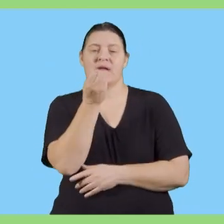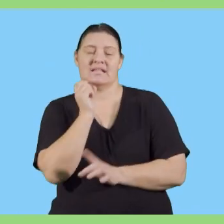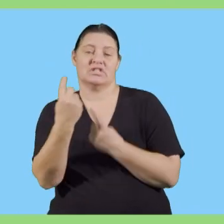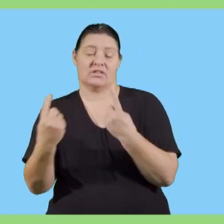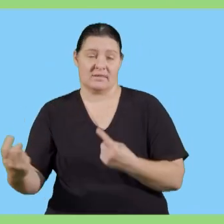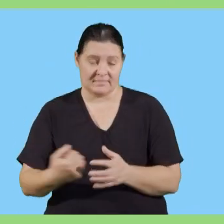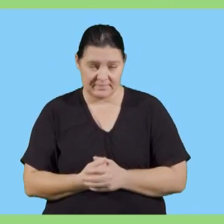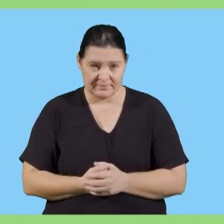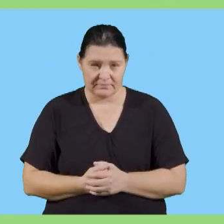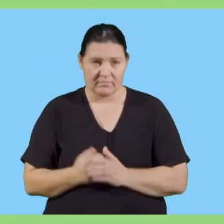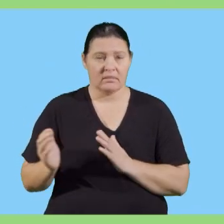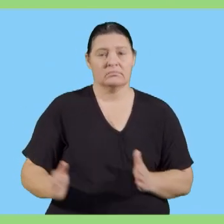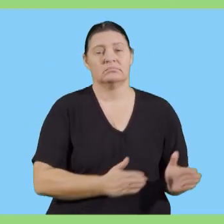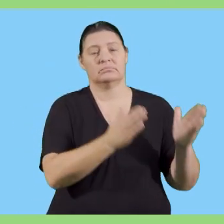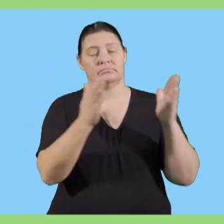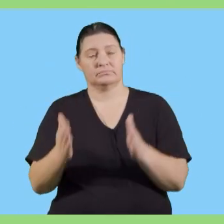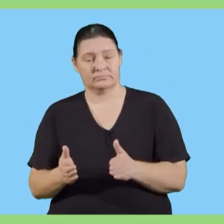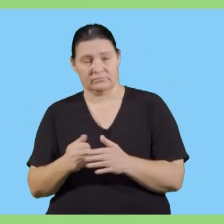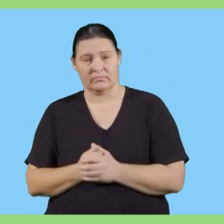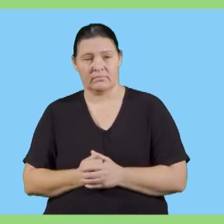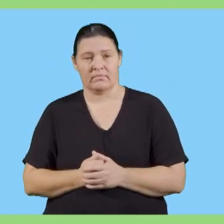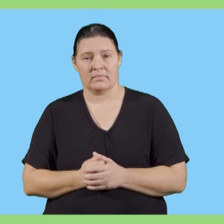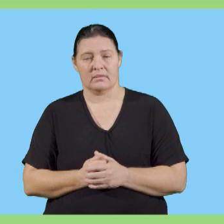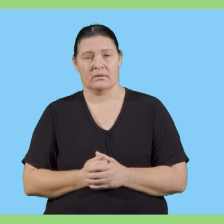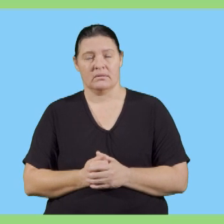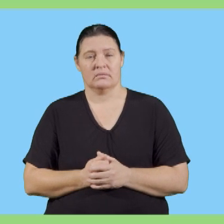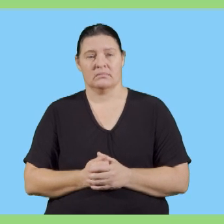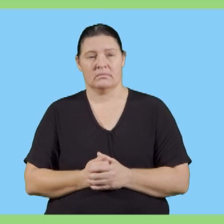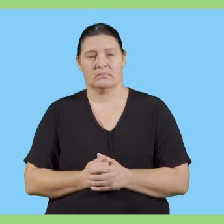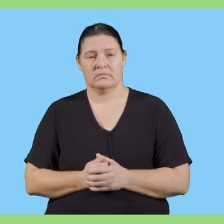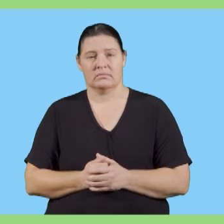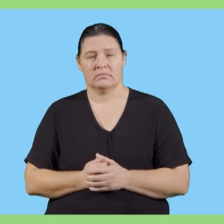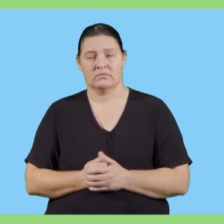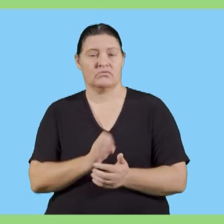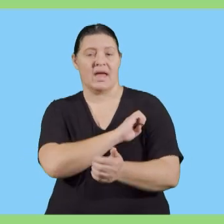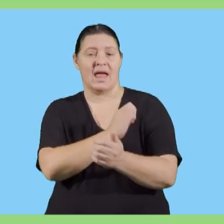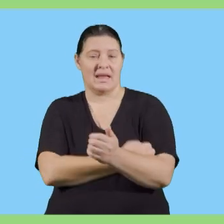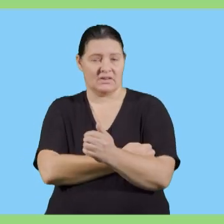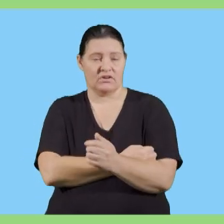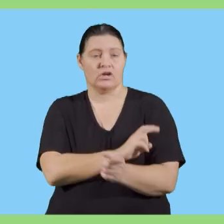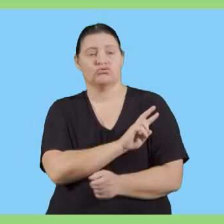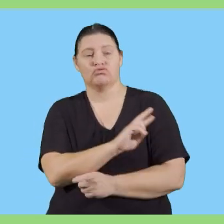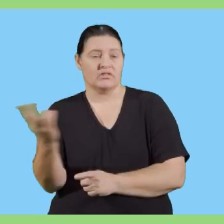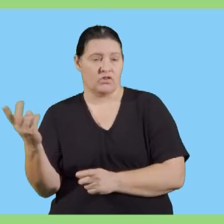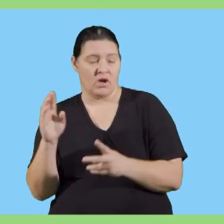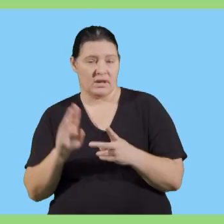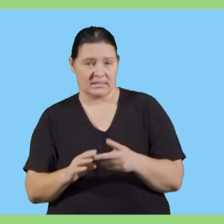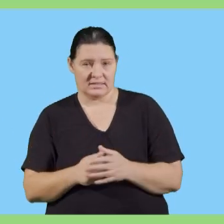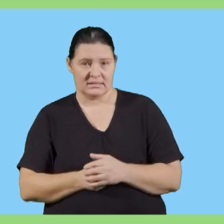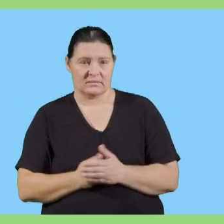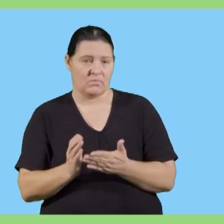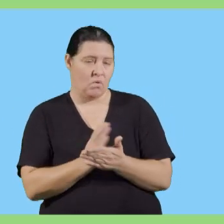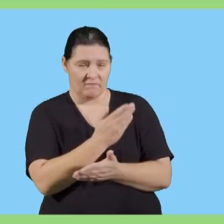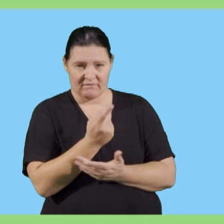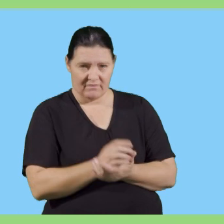energy transfer. Just going to quickly erase here because it's going to disturb our next picture. Right, so a food